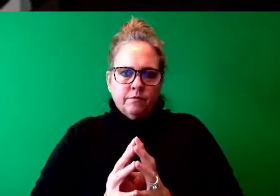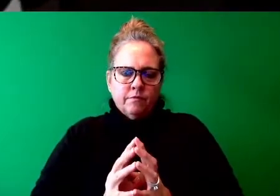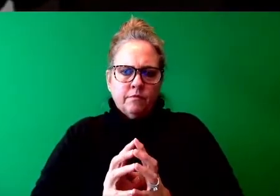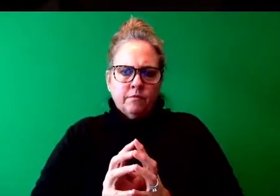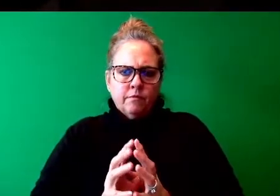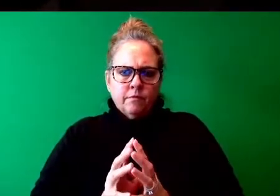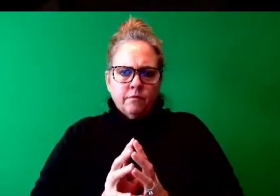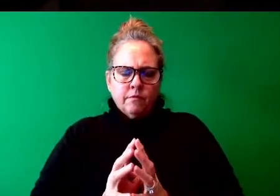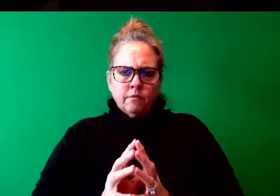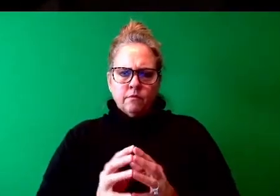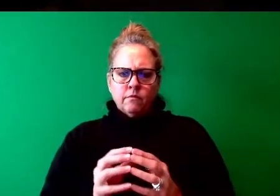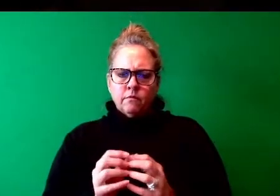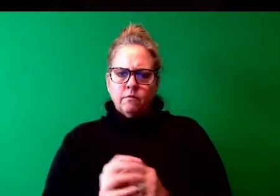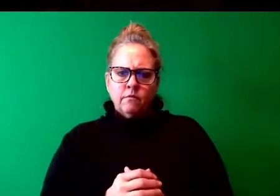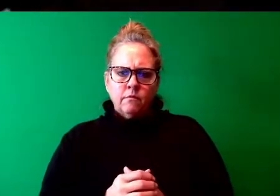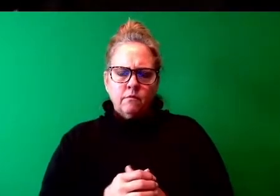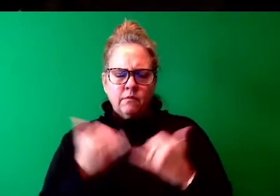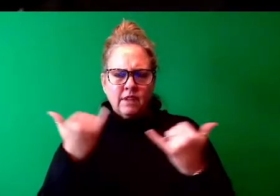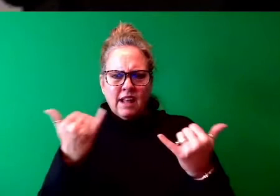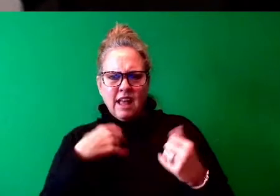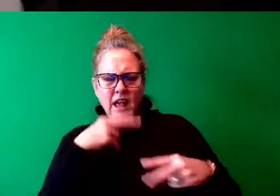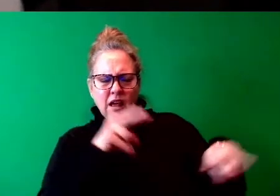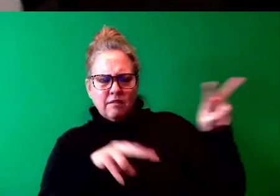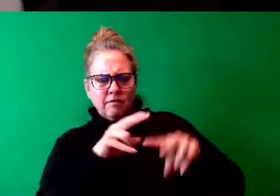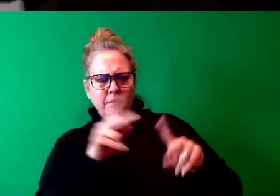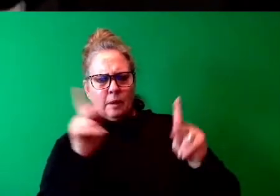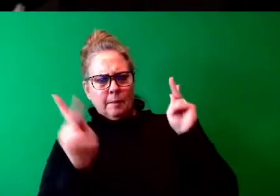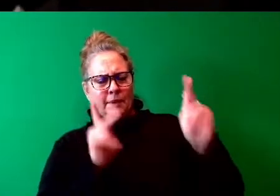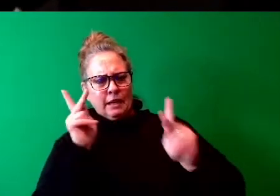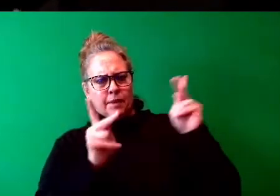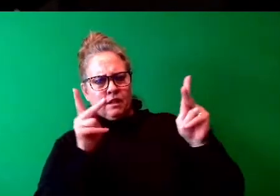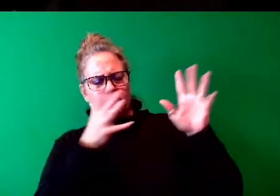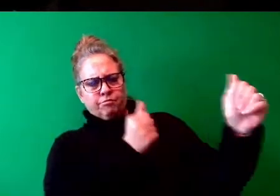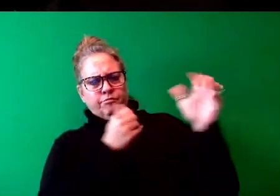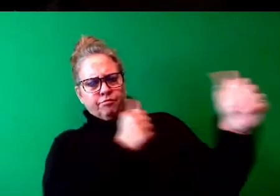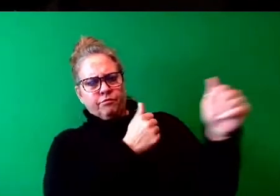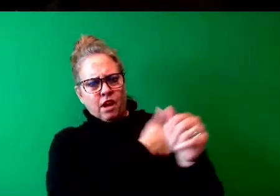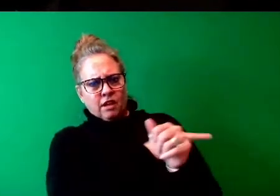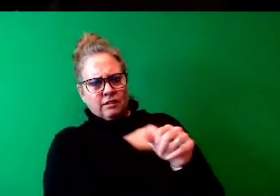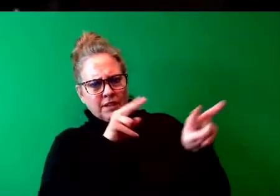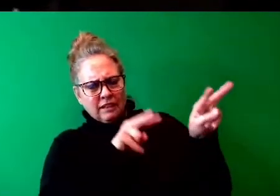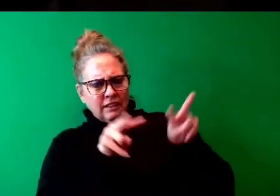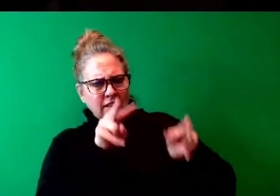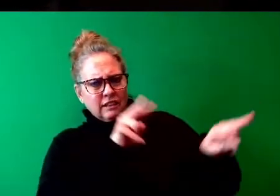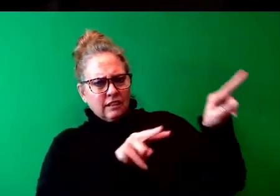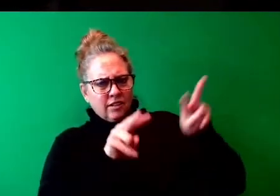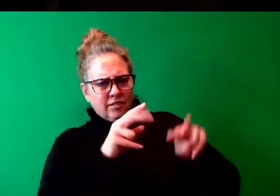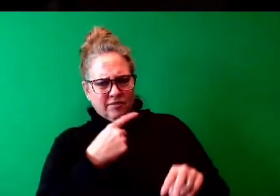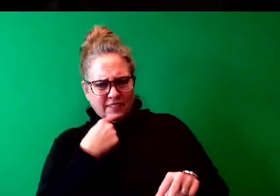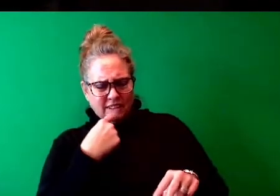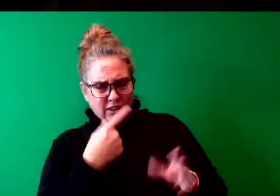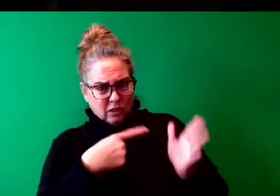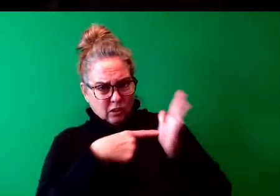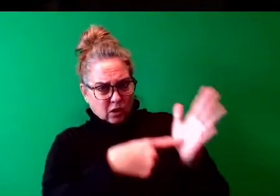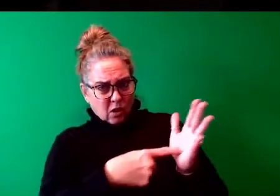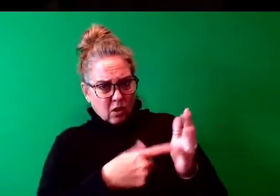So as we look at those hospitalizations, and one of the things that I would say